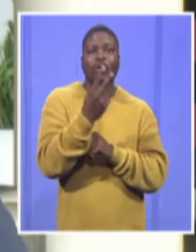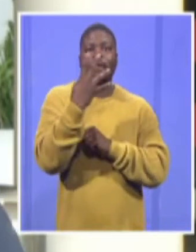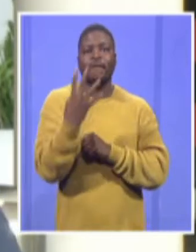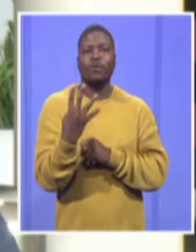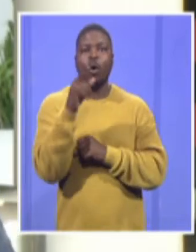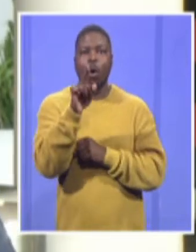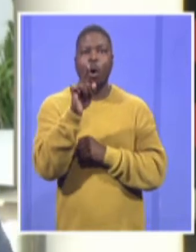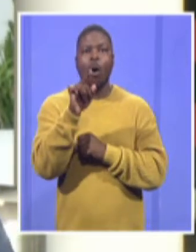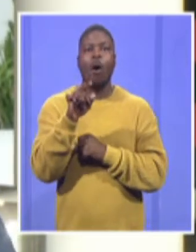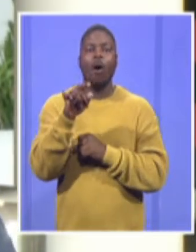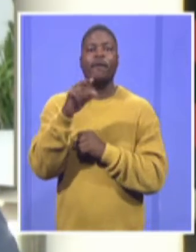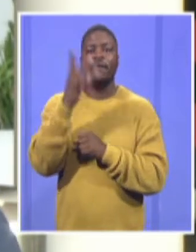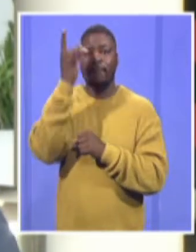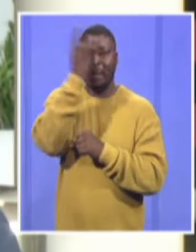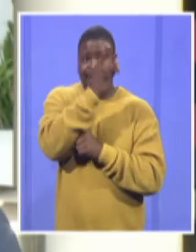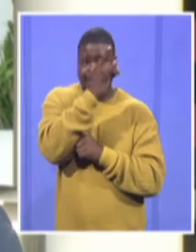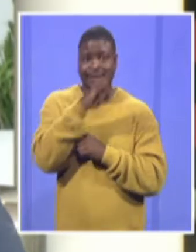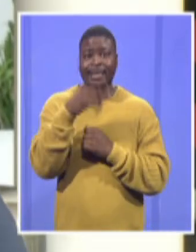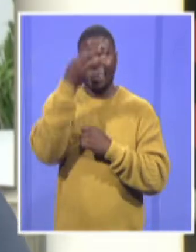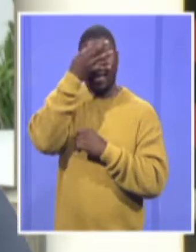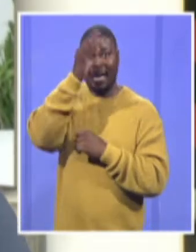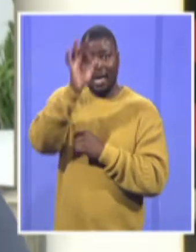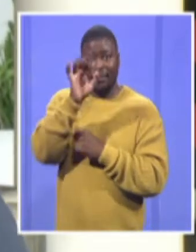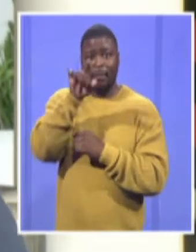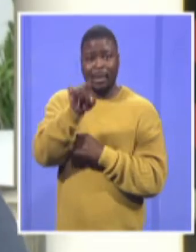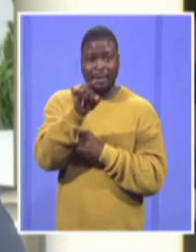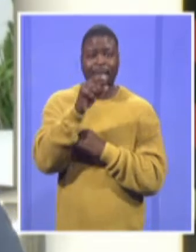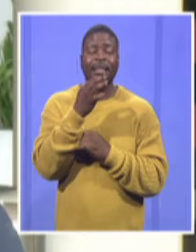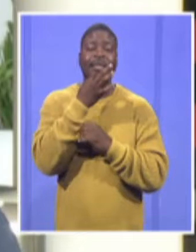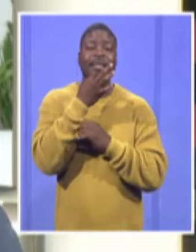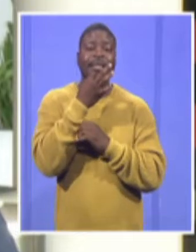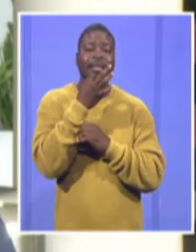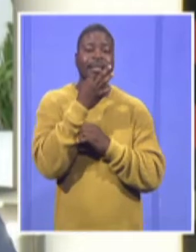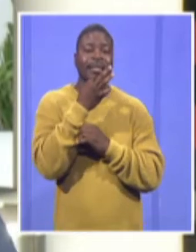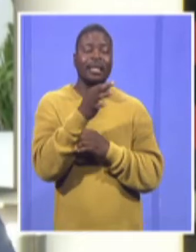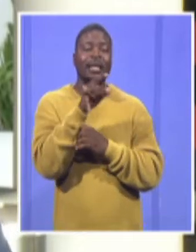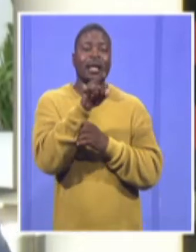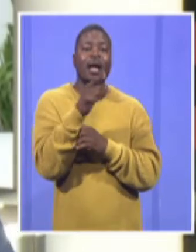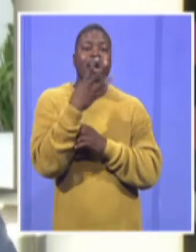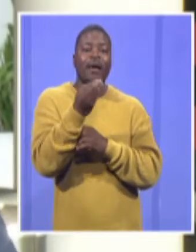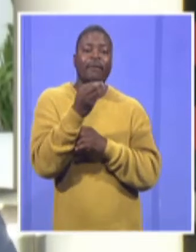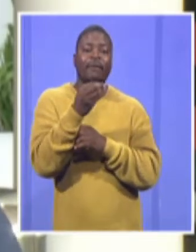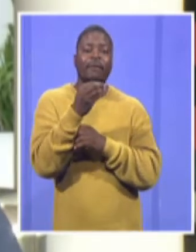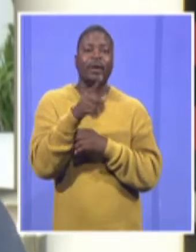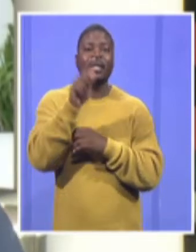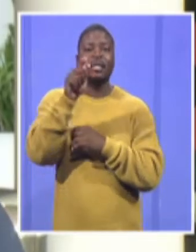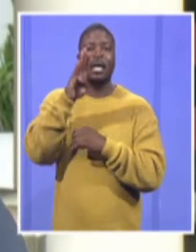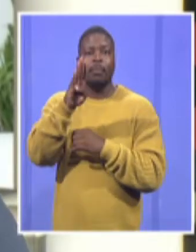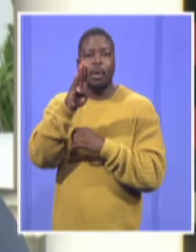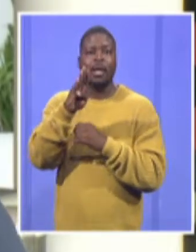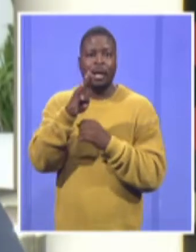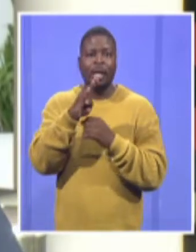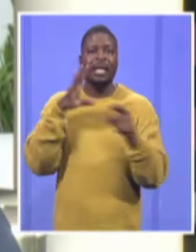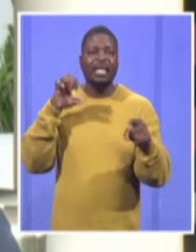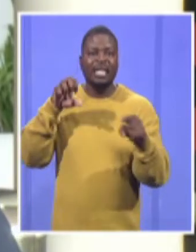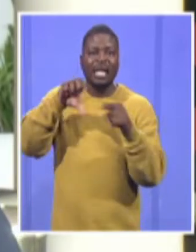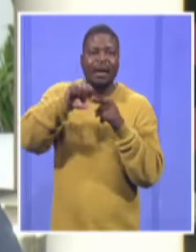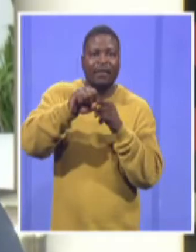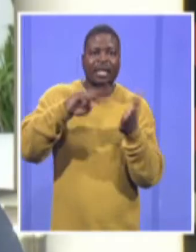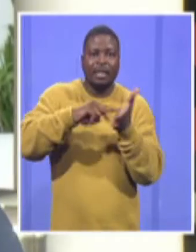Day, the government declared they came with a TB recovery plan that we are working together on